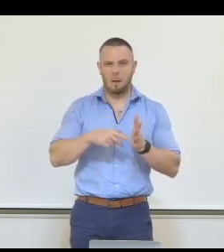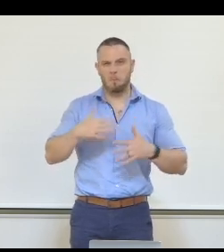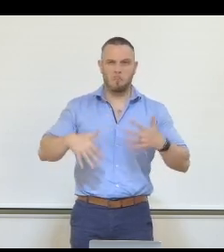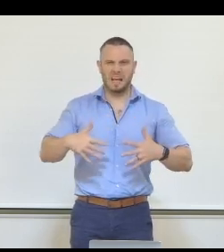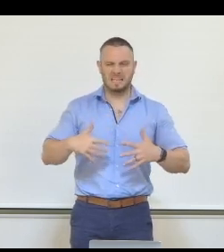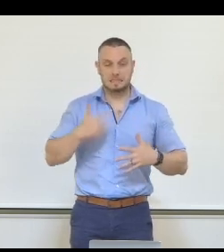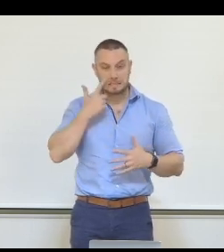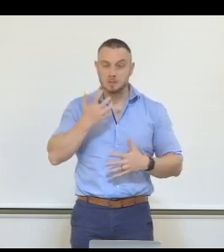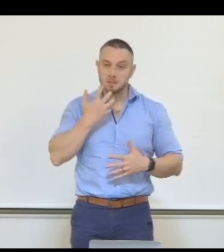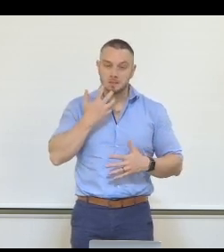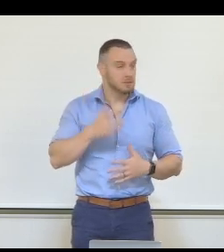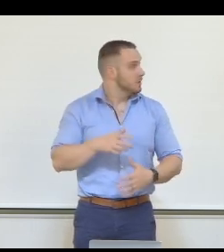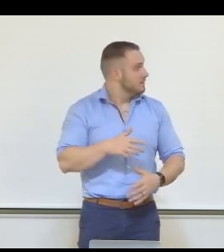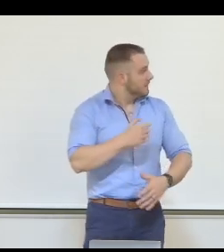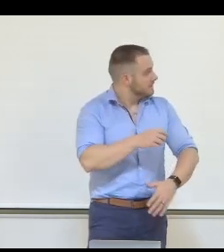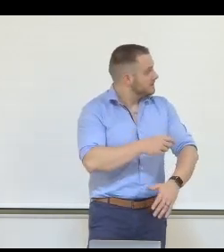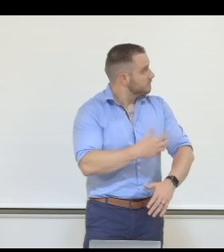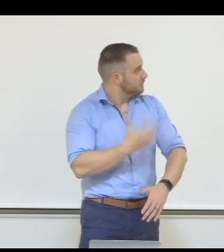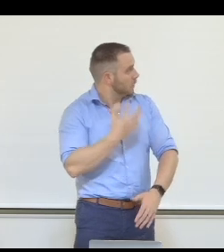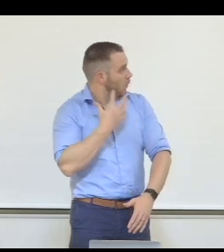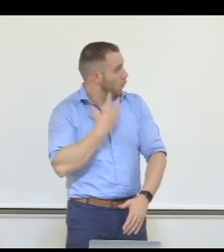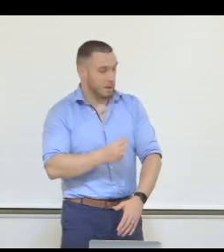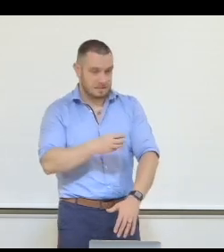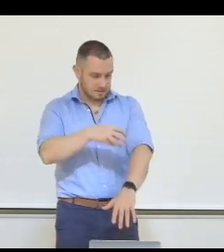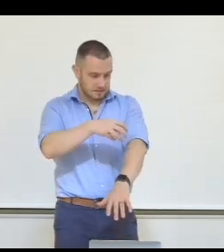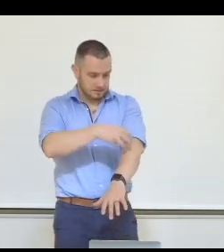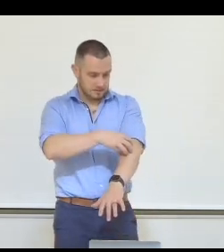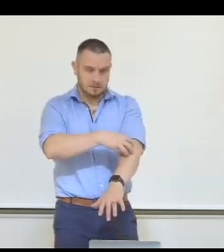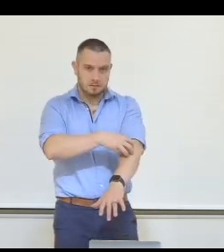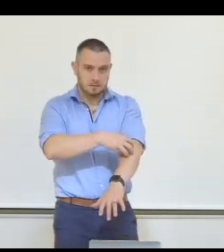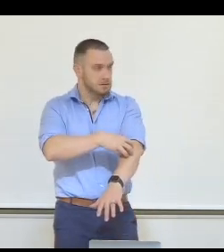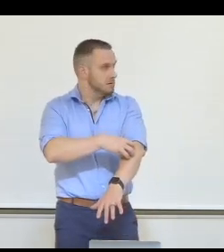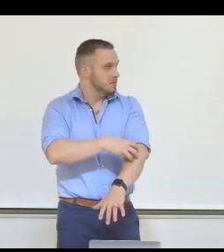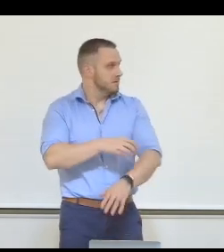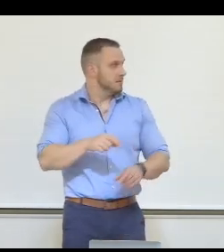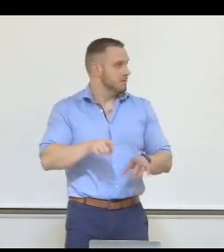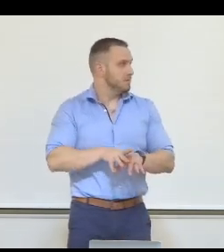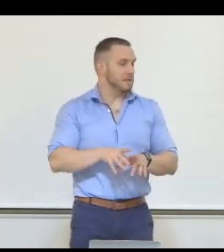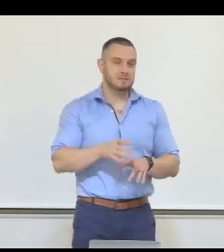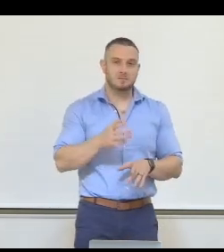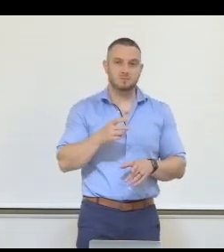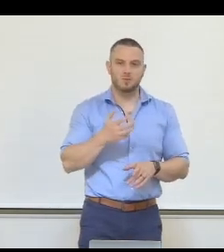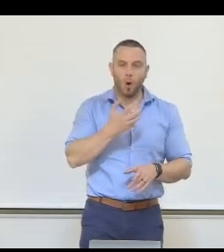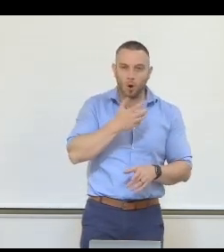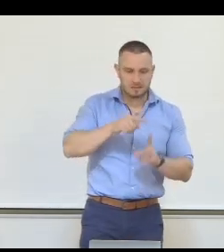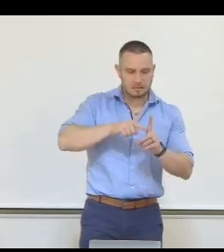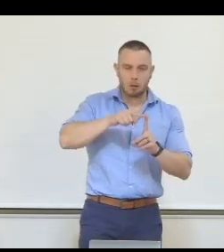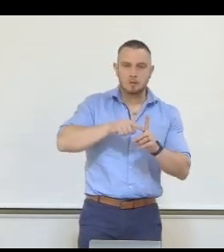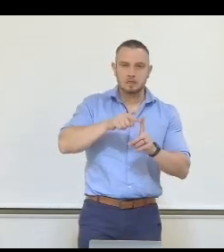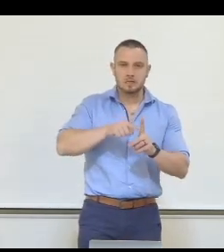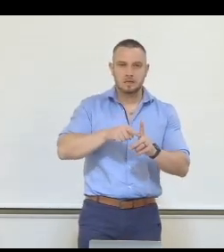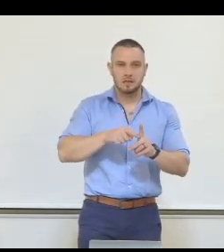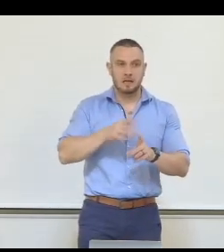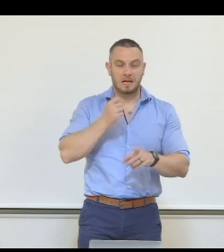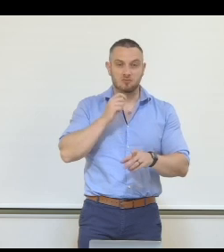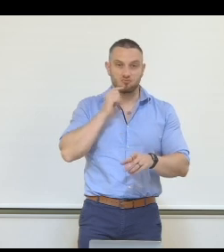so you can see on my arm, I have this white plastic thing. It's like thermocouple, so it gets hotter and hotter and hotter, and I have a big red